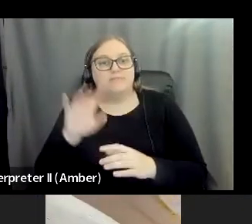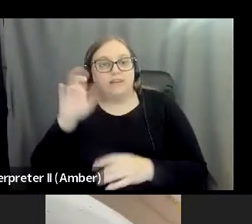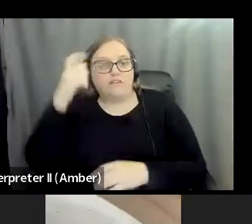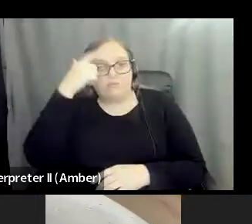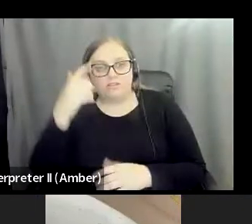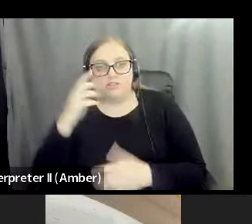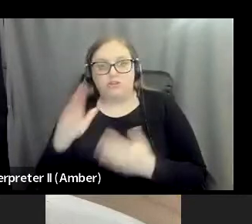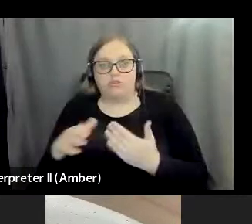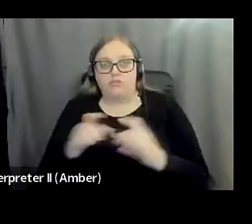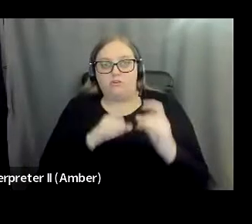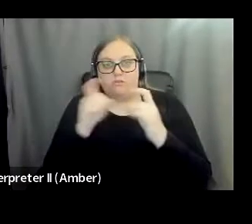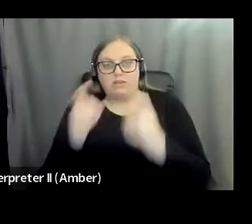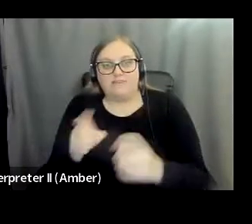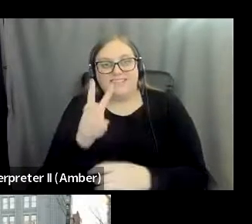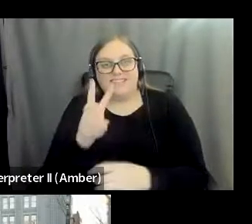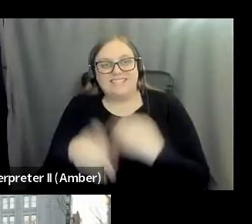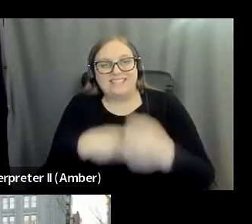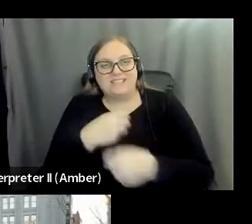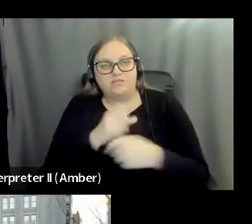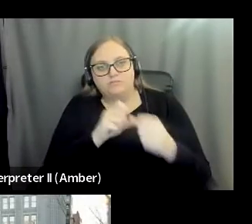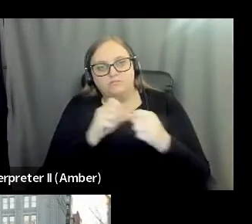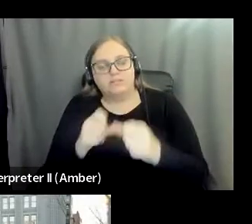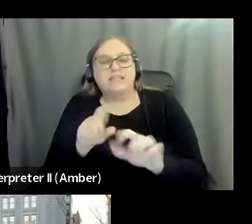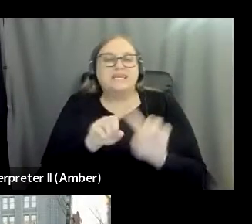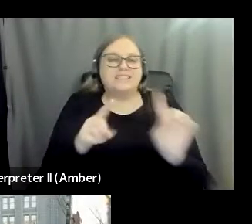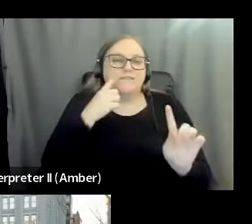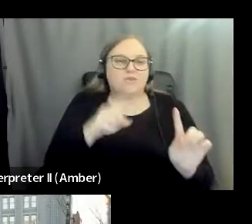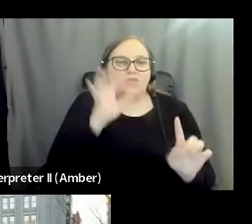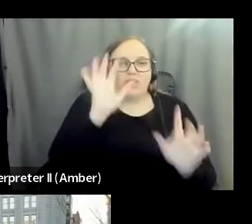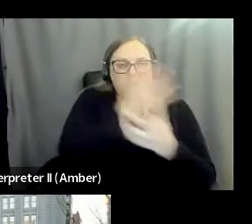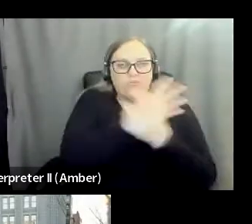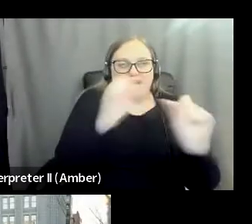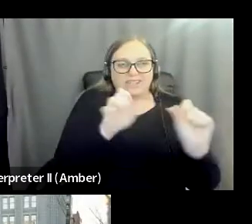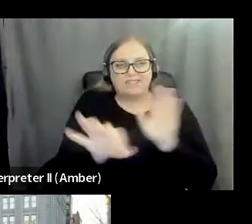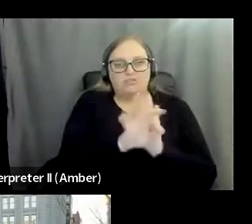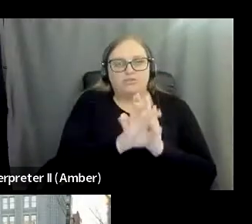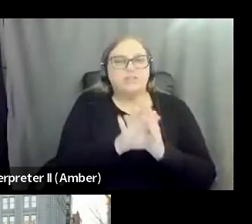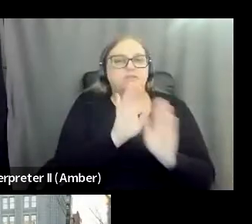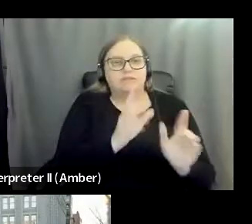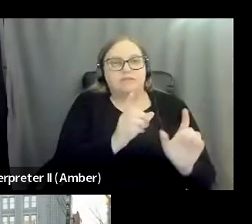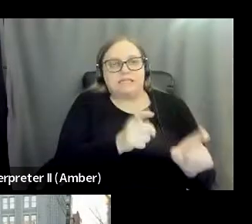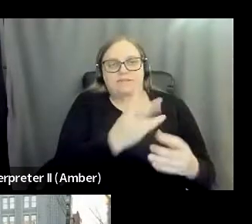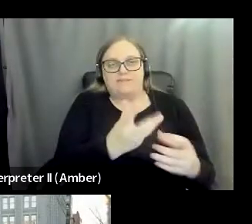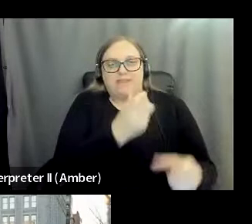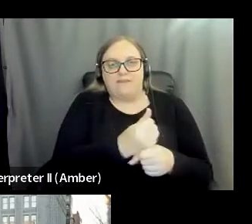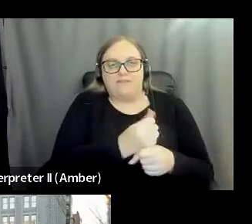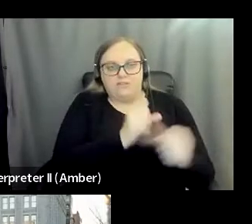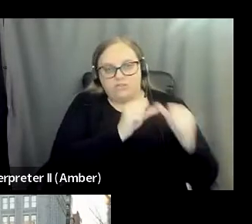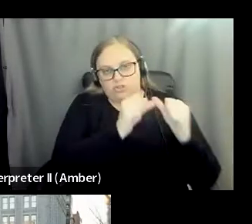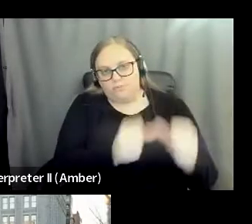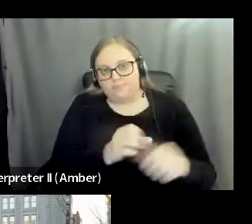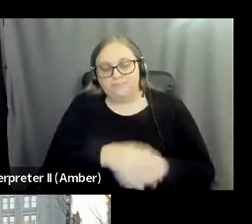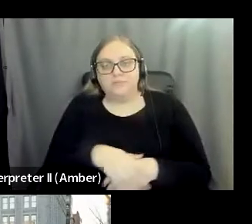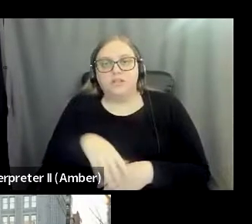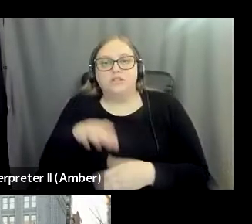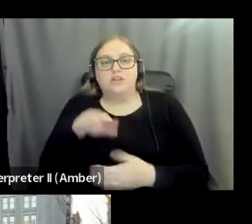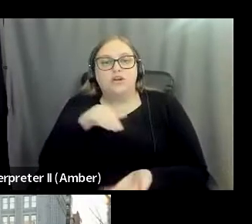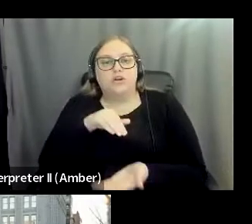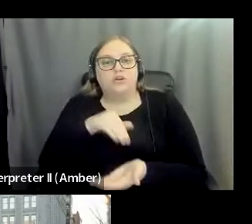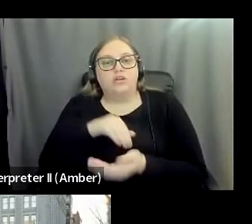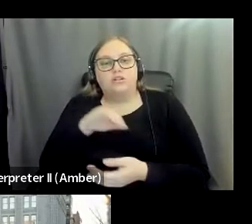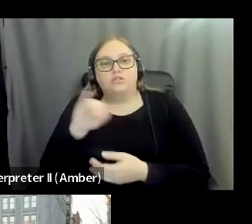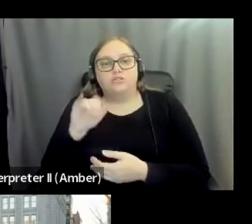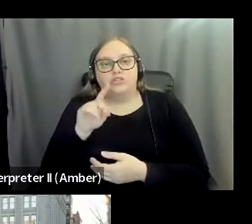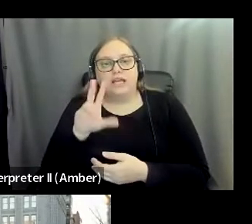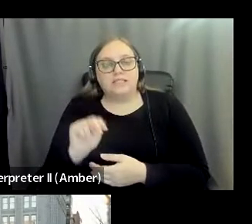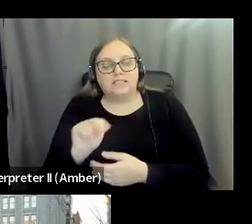a 6-year term, except the president's appointee who serves a 5-year term. Dr. Patrick Jackson is a Ward 3 resident